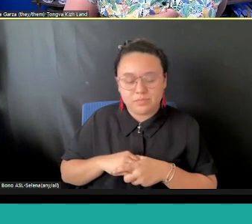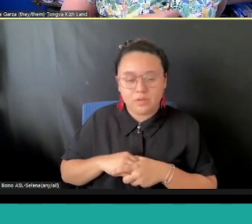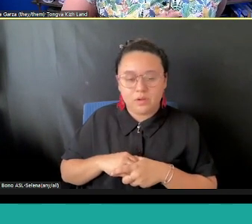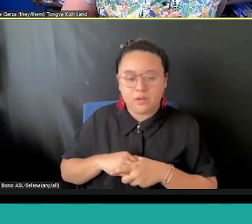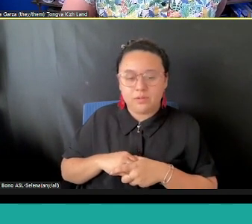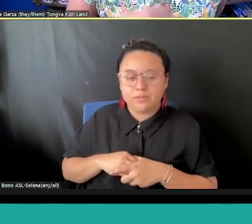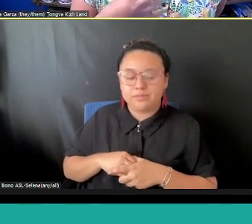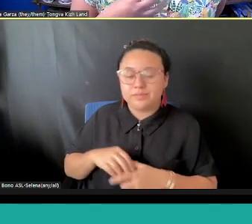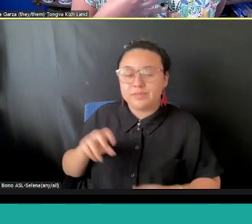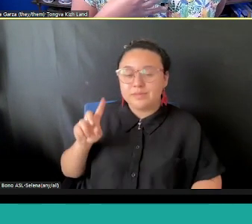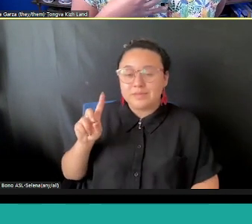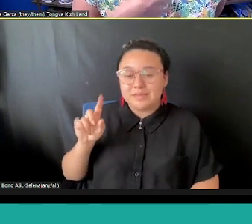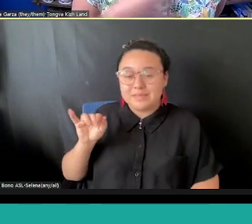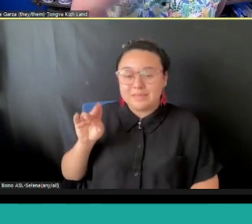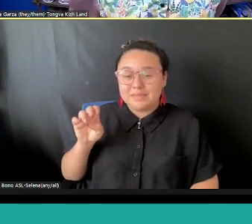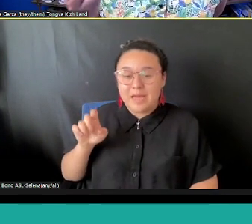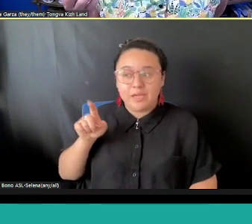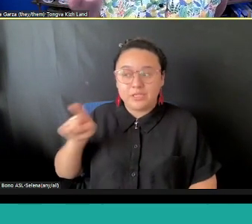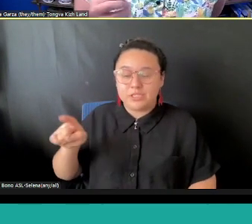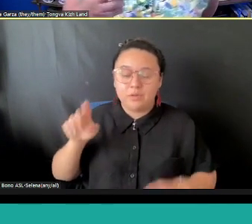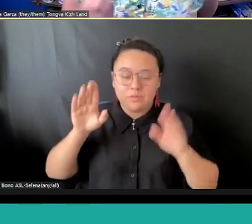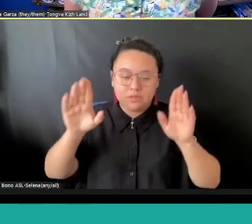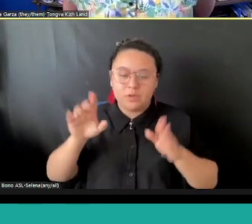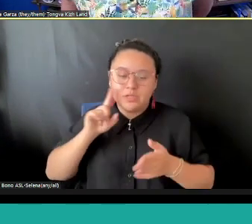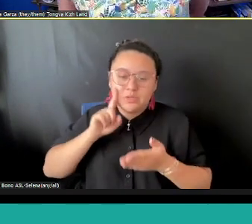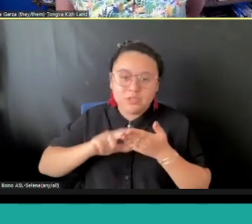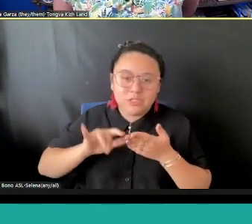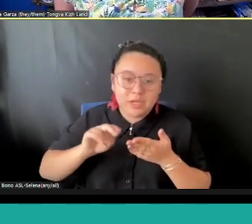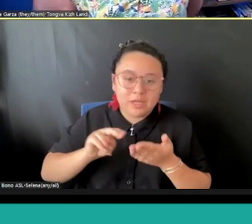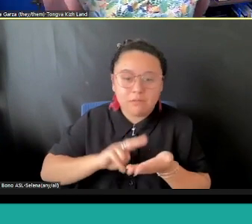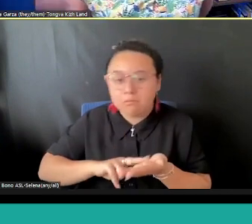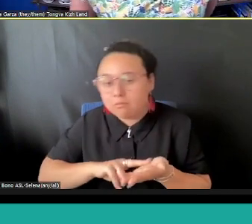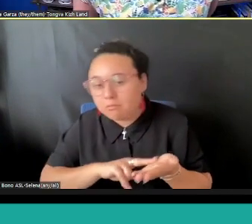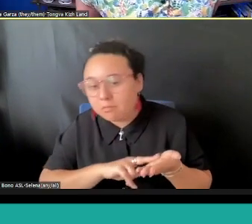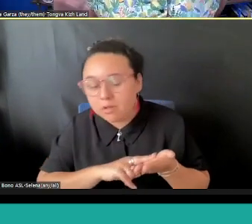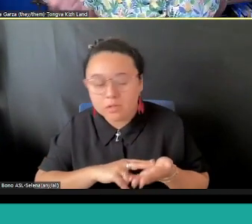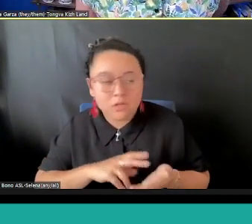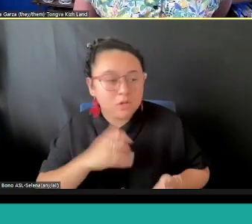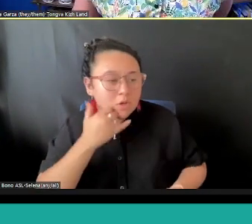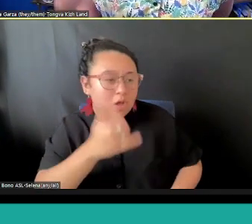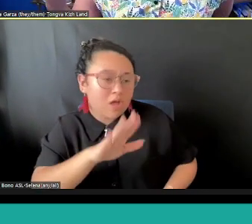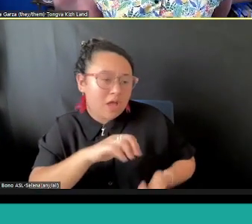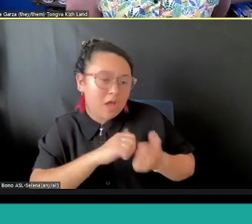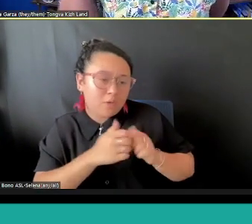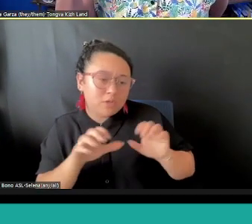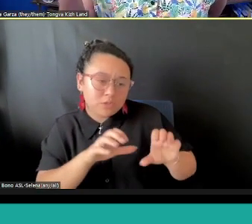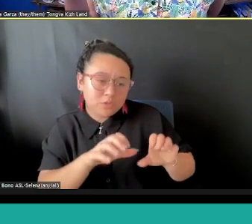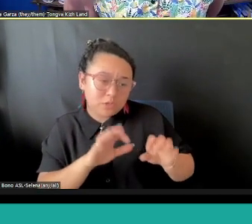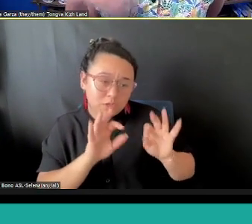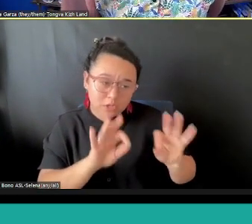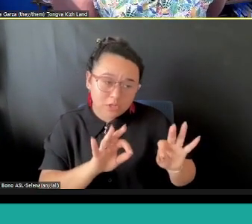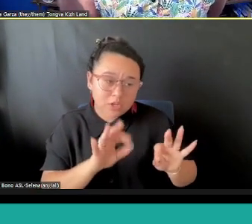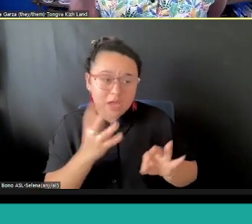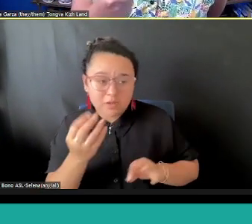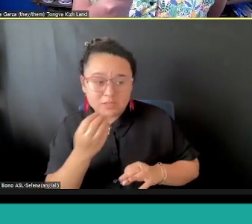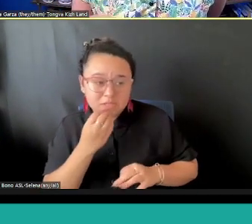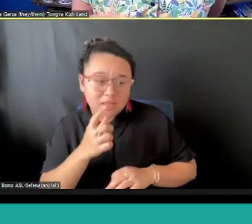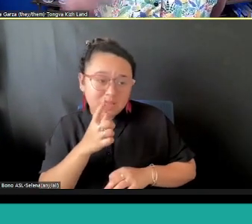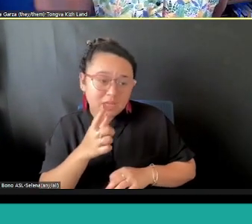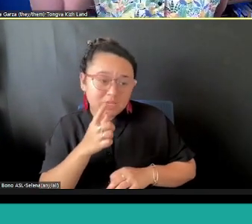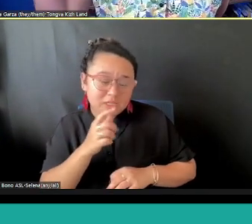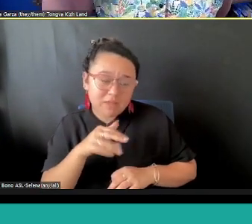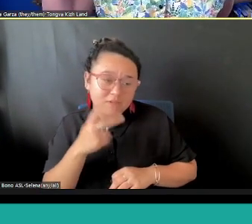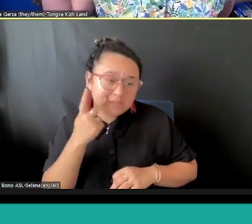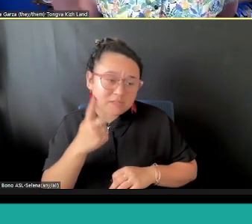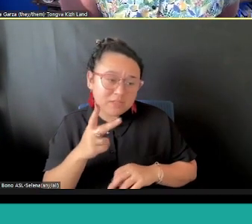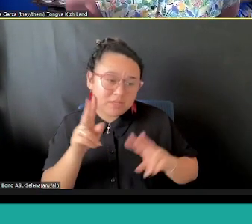Diane was always so great about like checking in, right? Like she would just call and be like, how are you doing? You know, how are you doing? We got to go to lunch. I haven't seen my